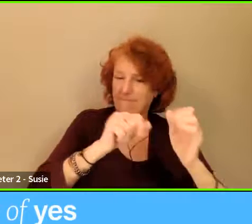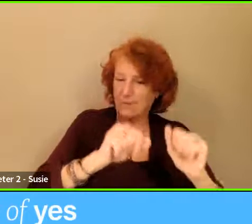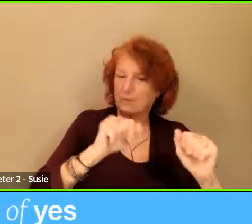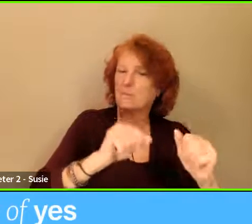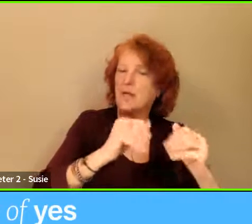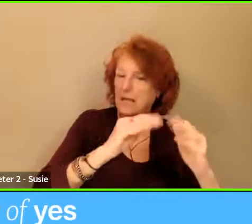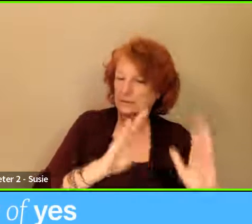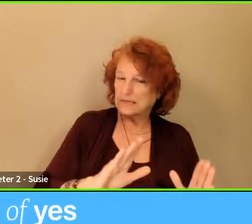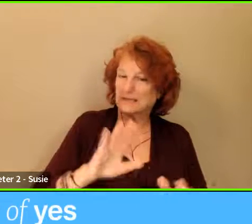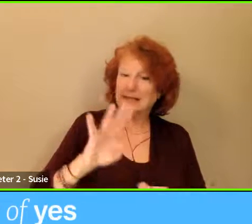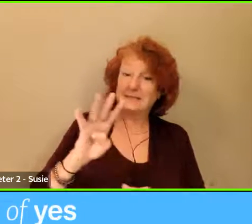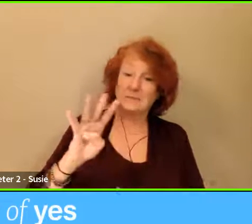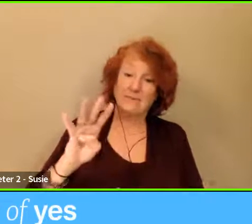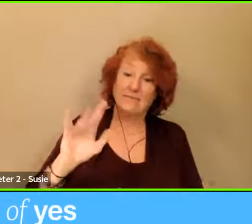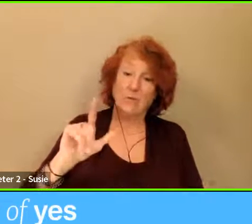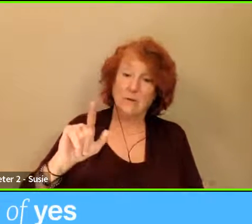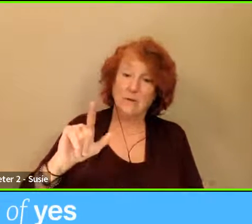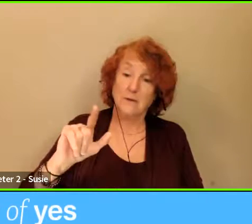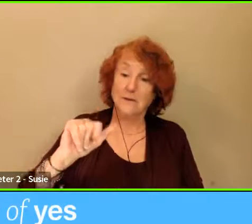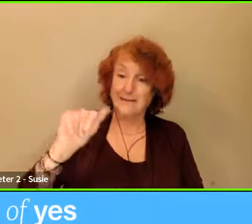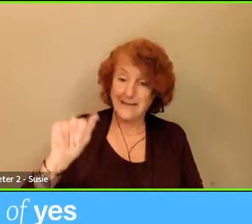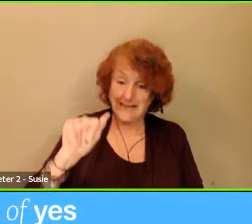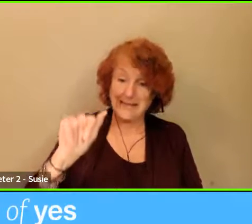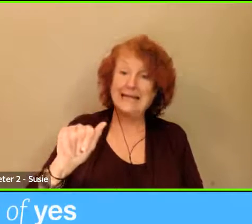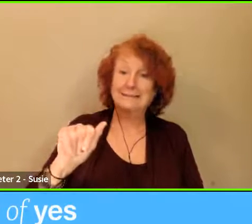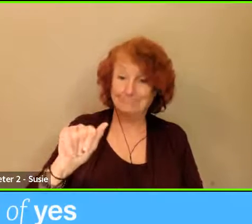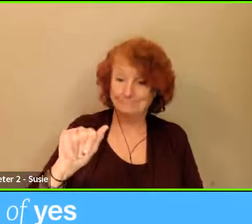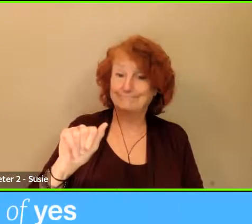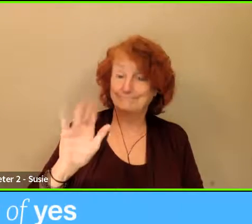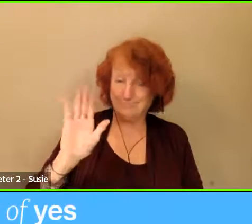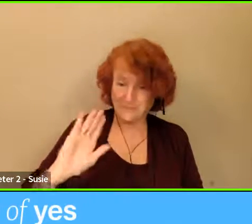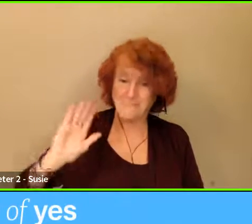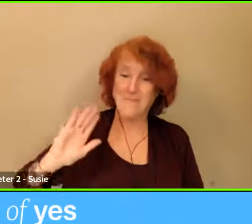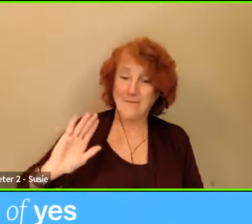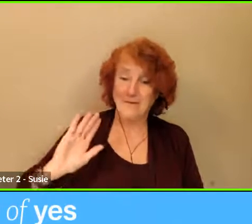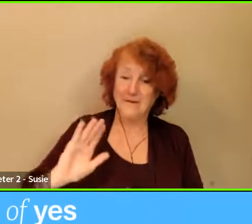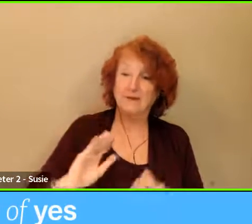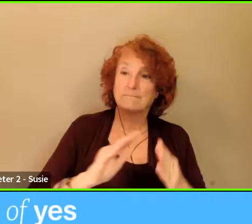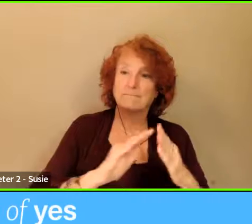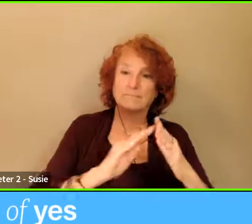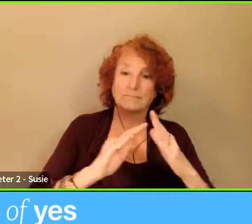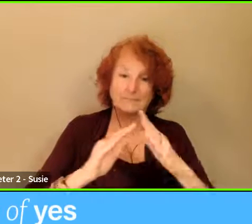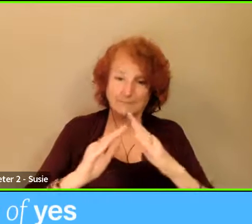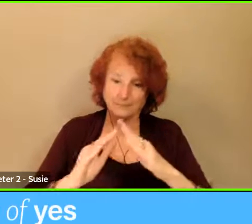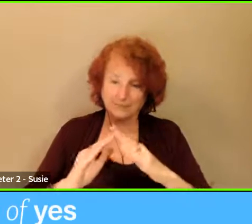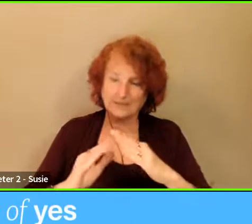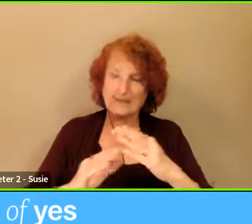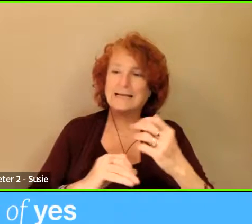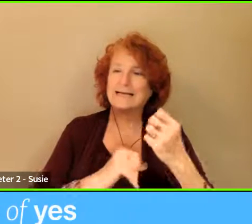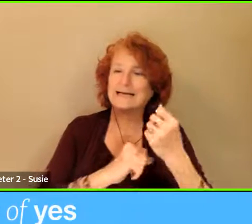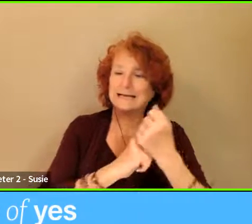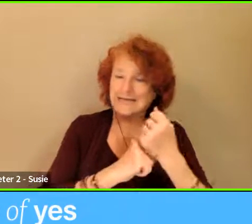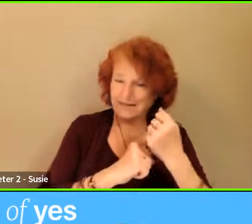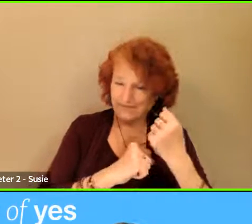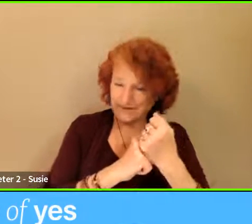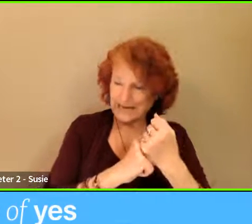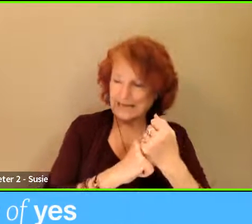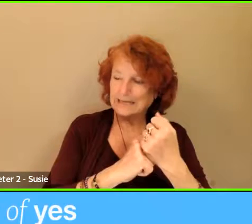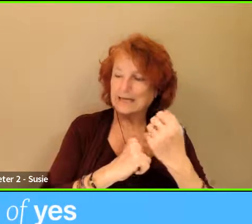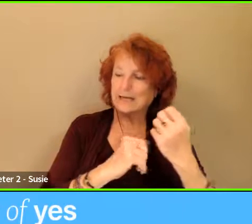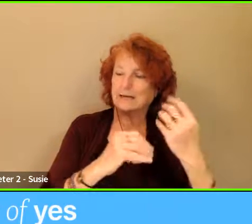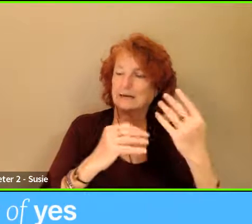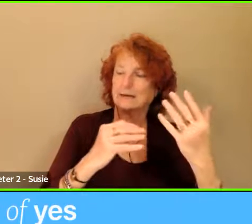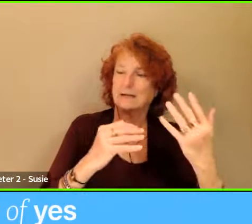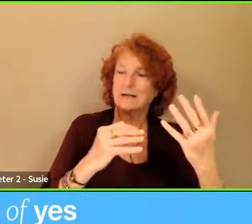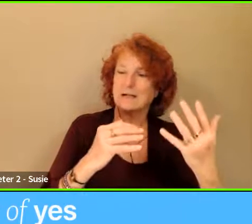past. And the city is advocating with our state colleagues and counterparts